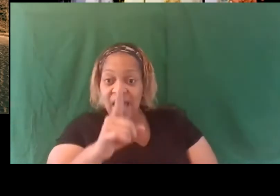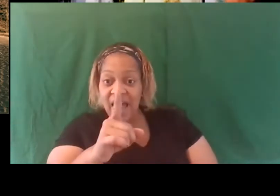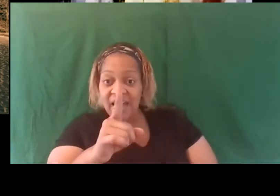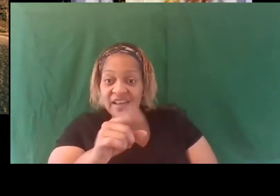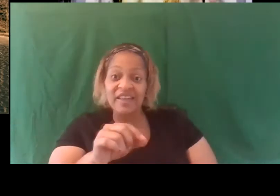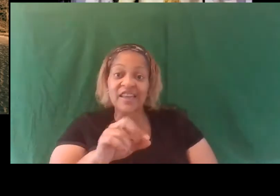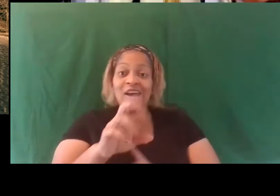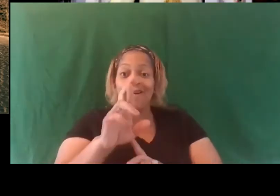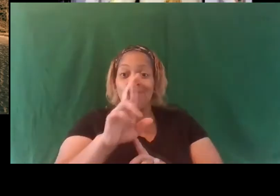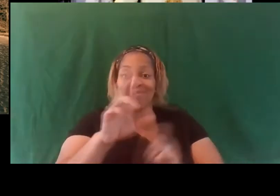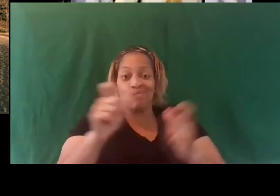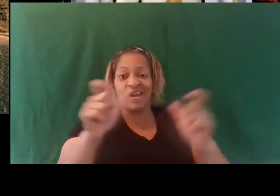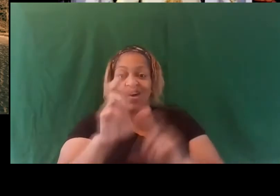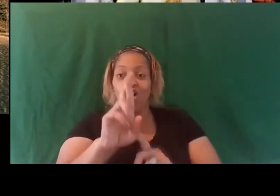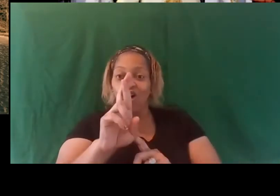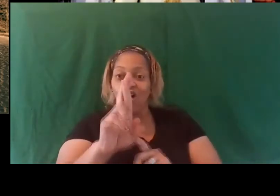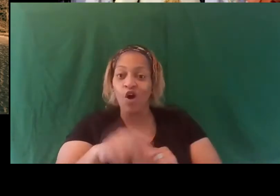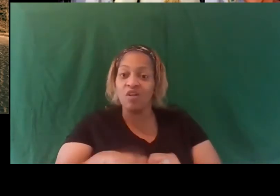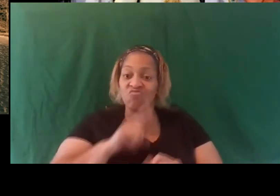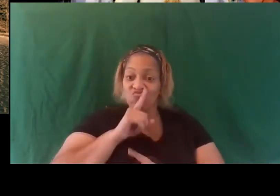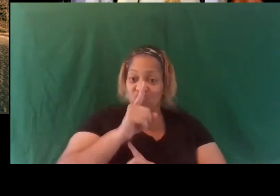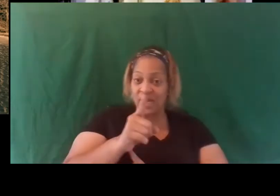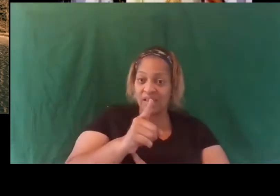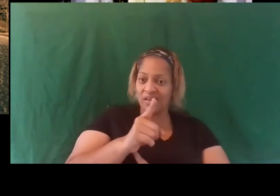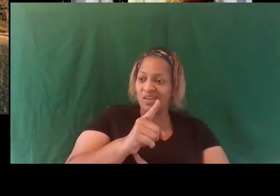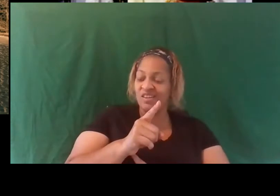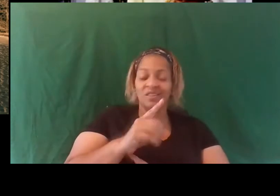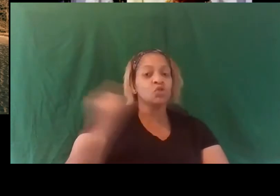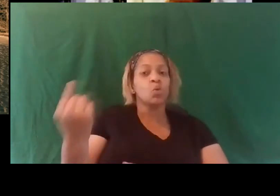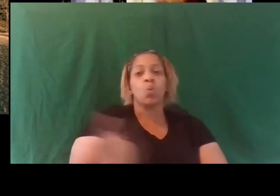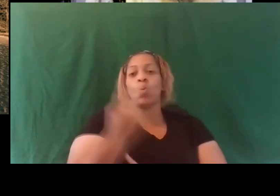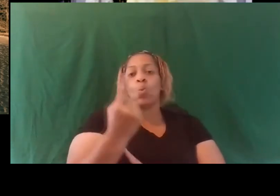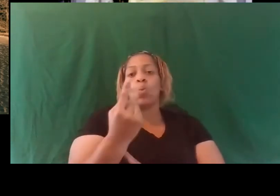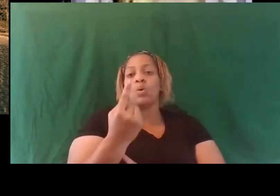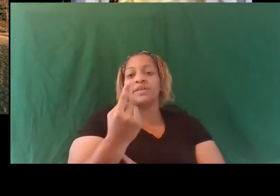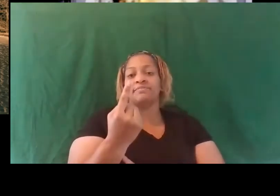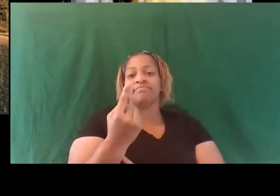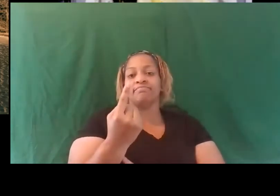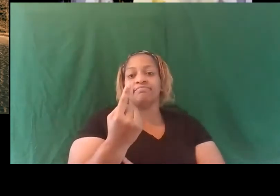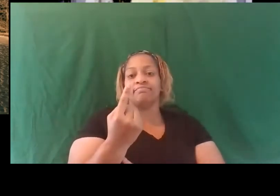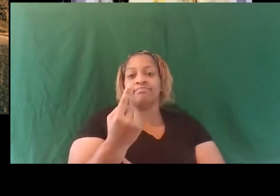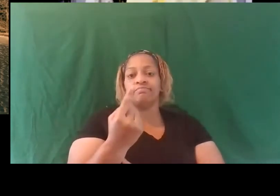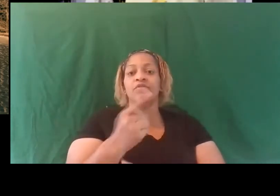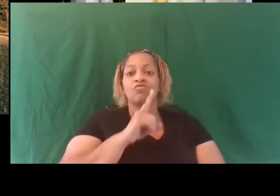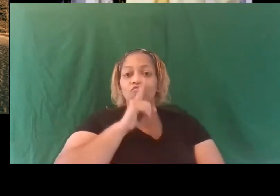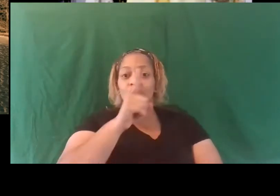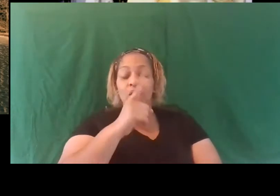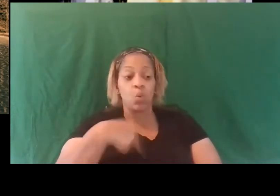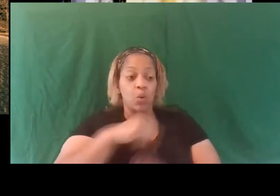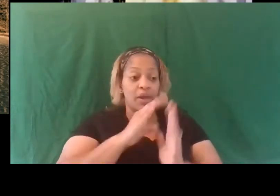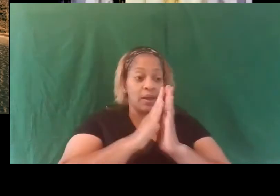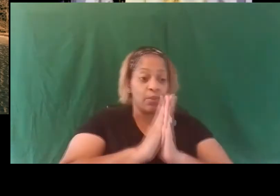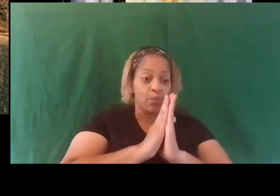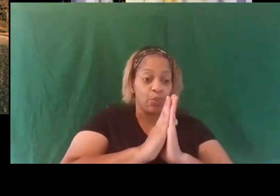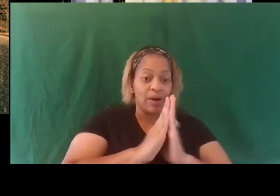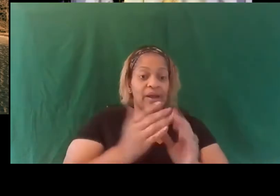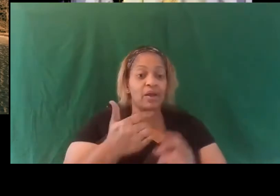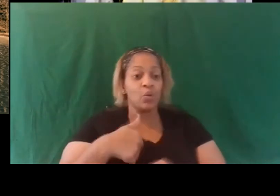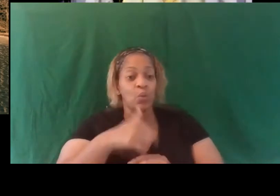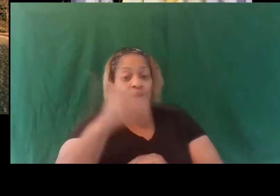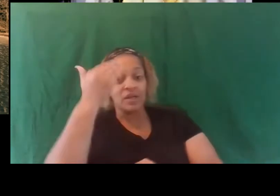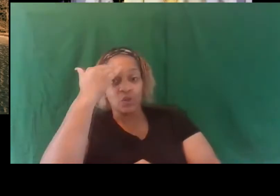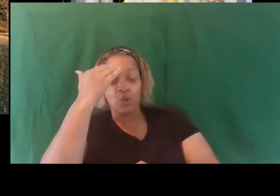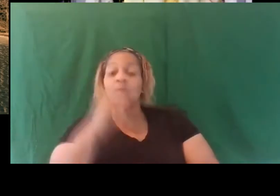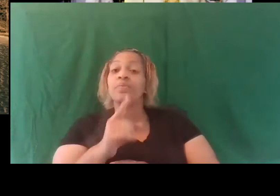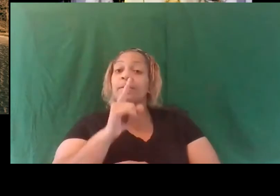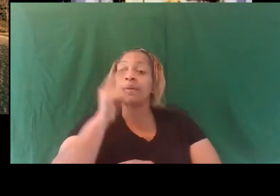r reality, there's only one ultimate reality. What are we doing? We pray. We know it in the mind. We know it